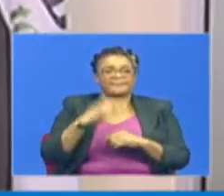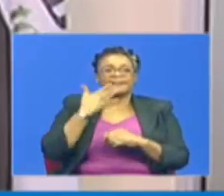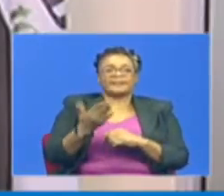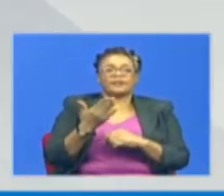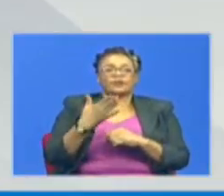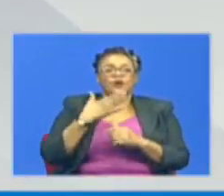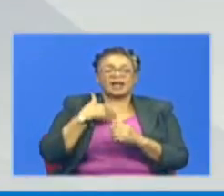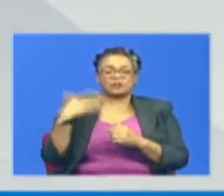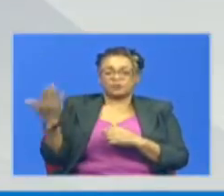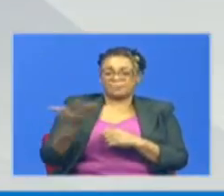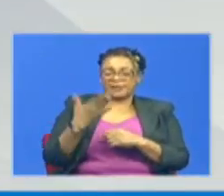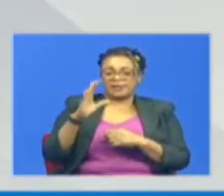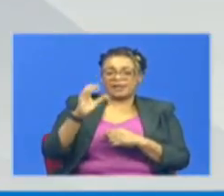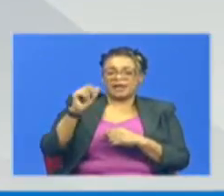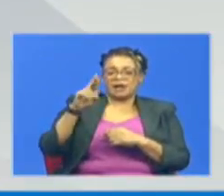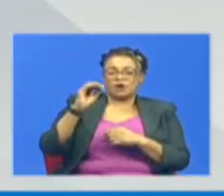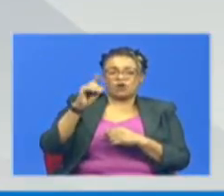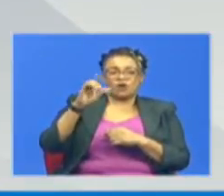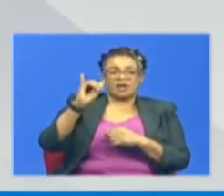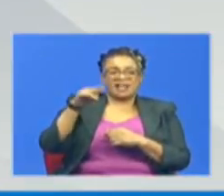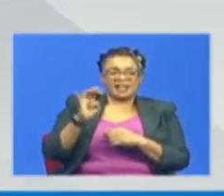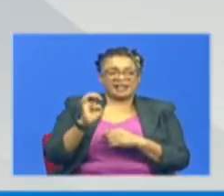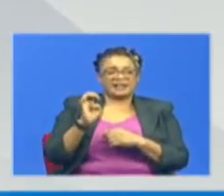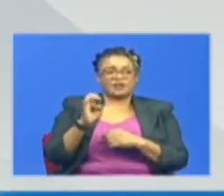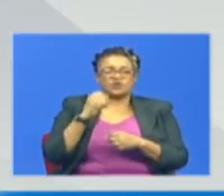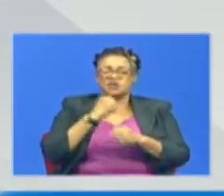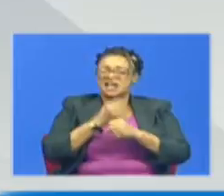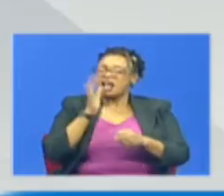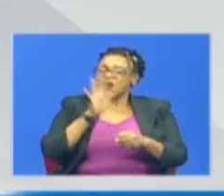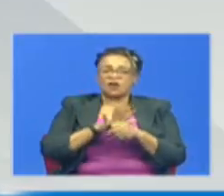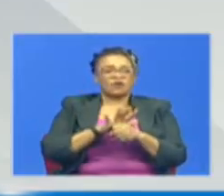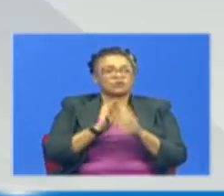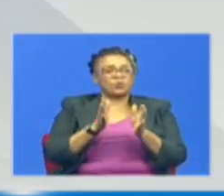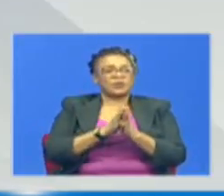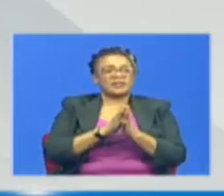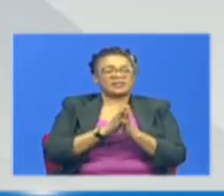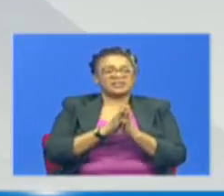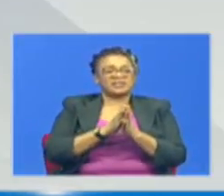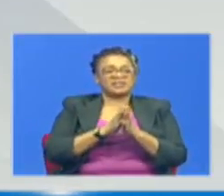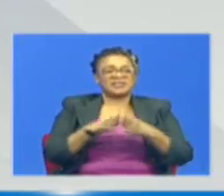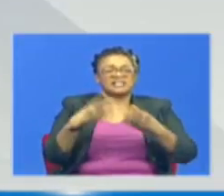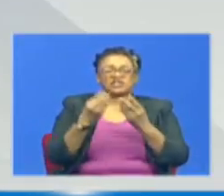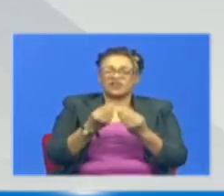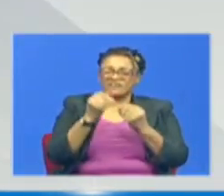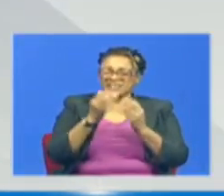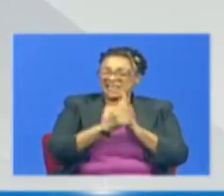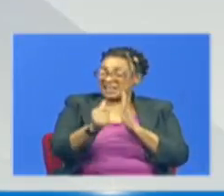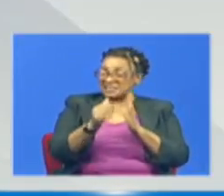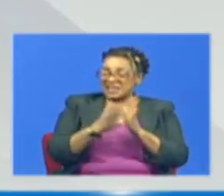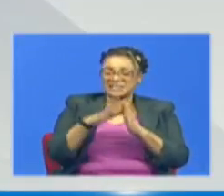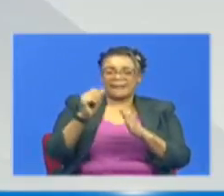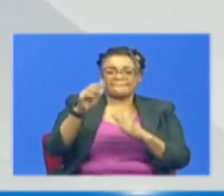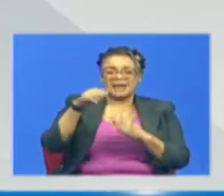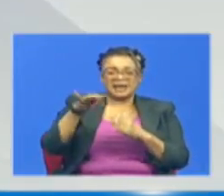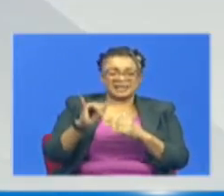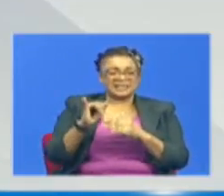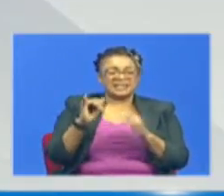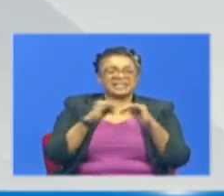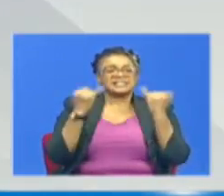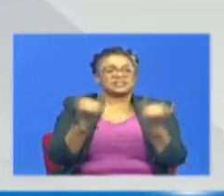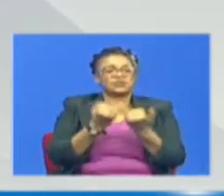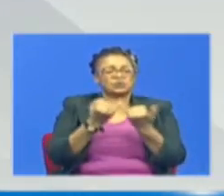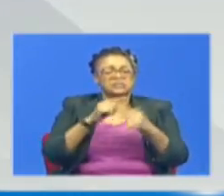bring in Caroline now. And Caroline, you deal a lot with the soft skills at the Money Institute. You know, when it comes to the